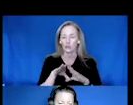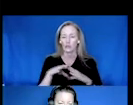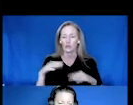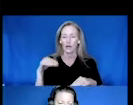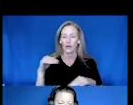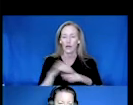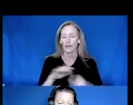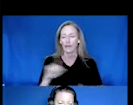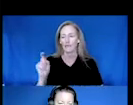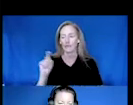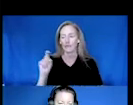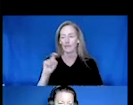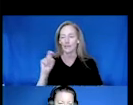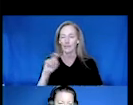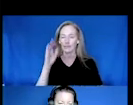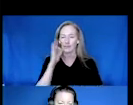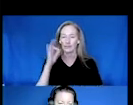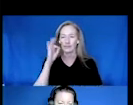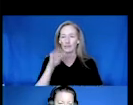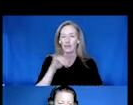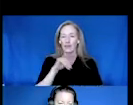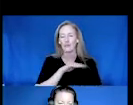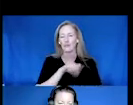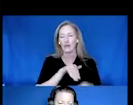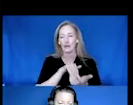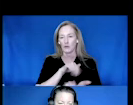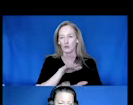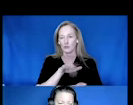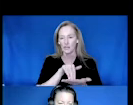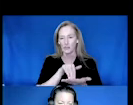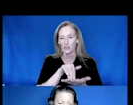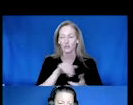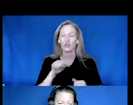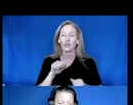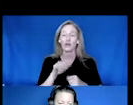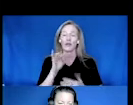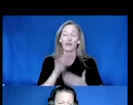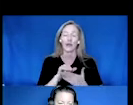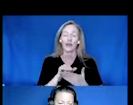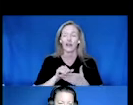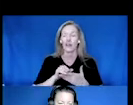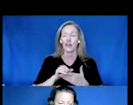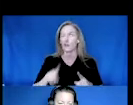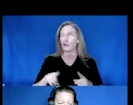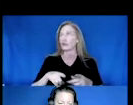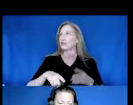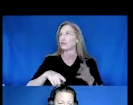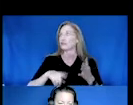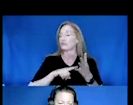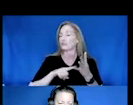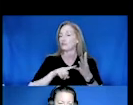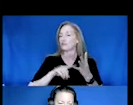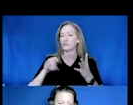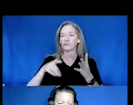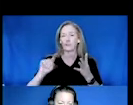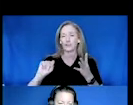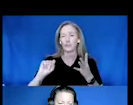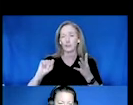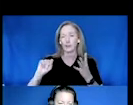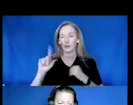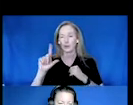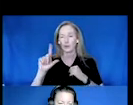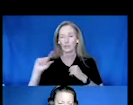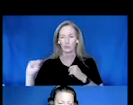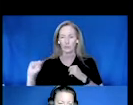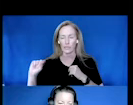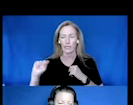Center. That happened about the end of September 2020, and mothers